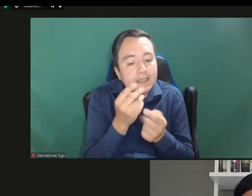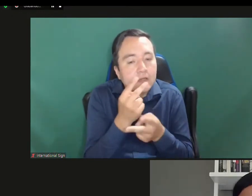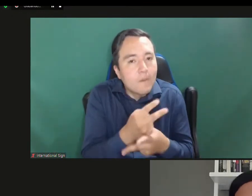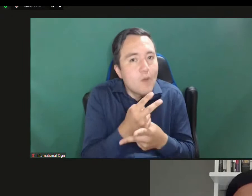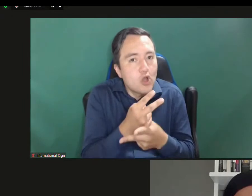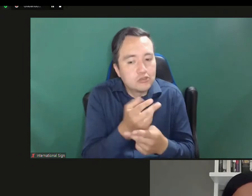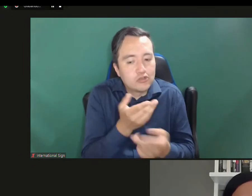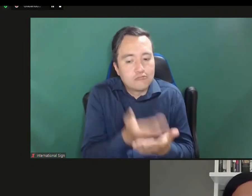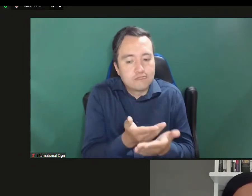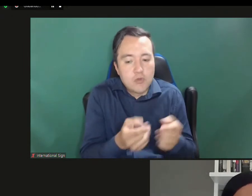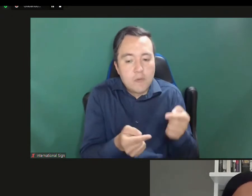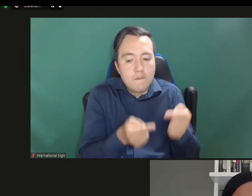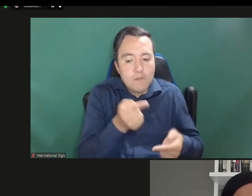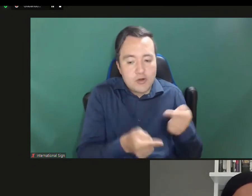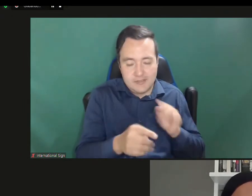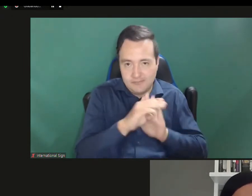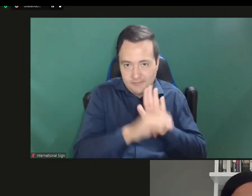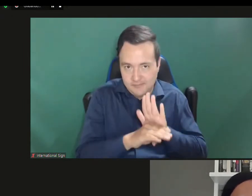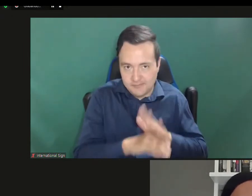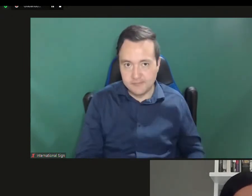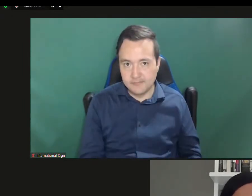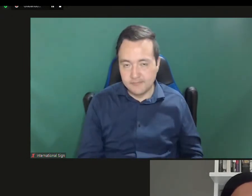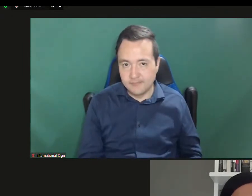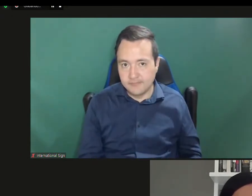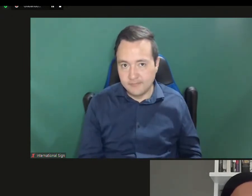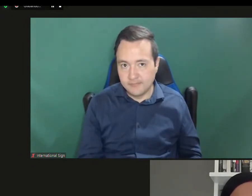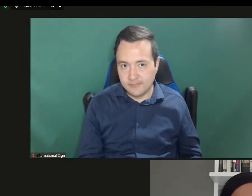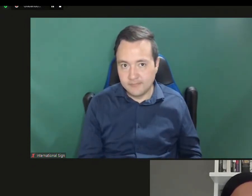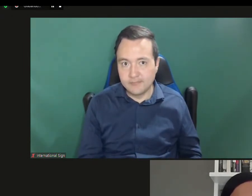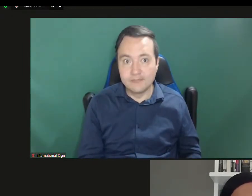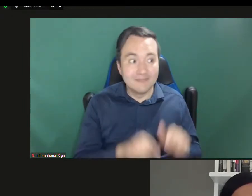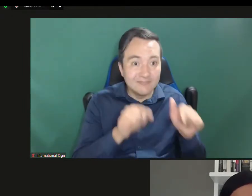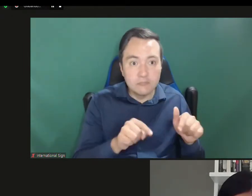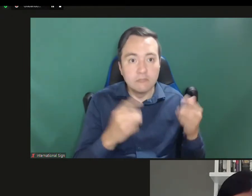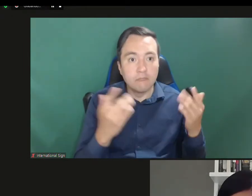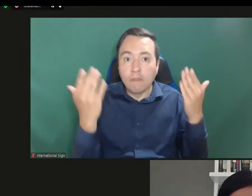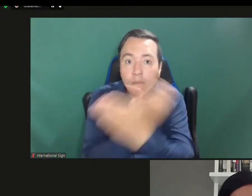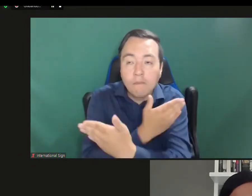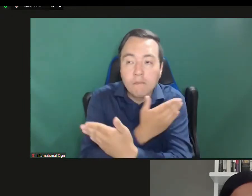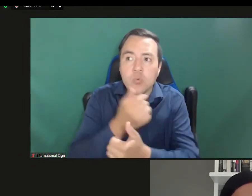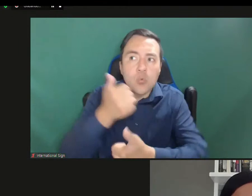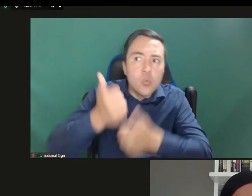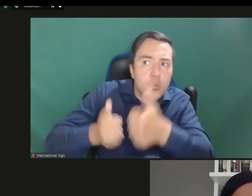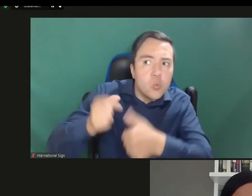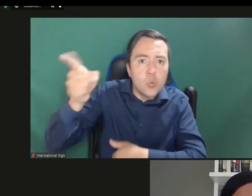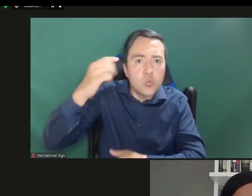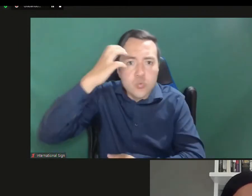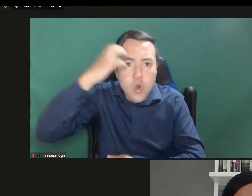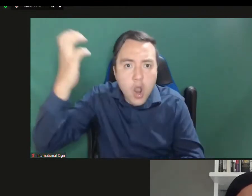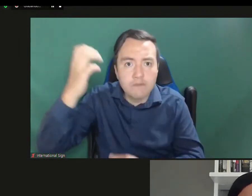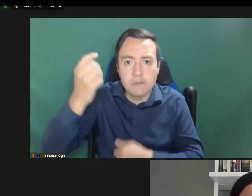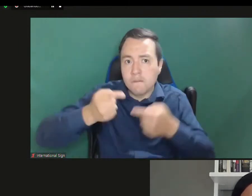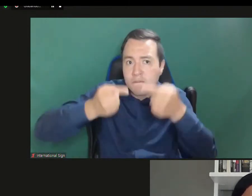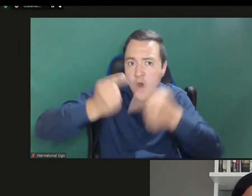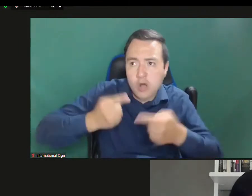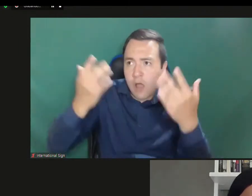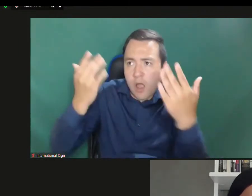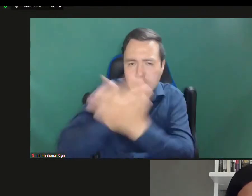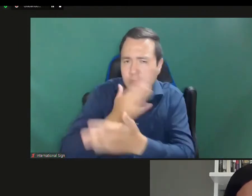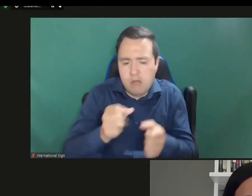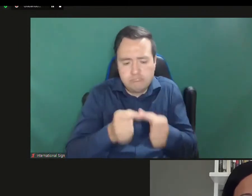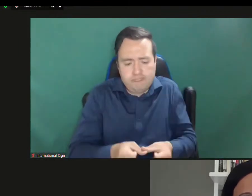these overarching constitutional legal obligations to protect public health.